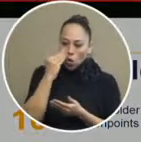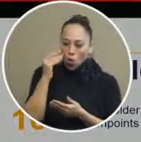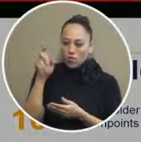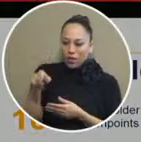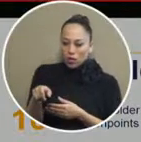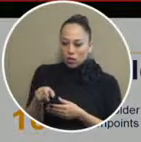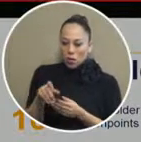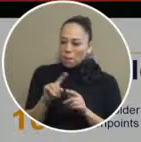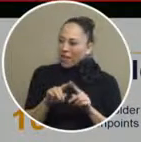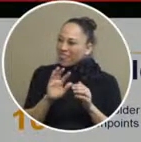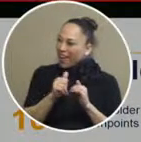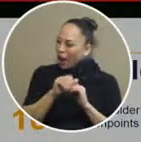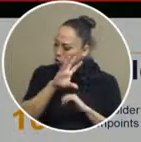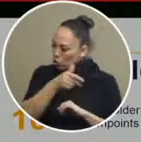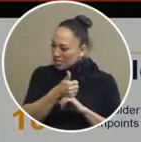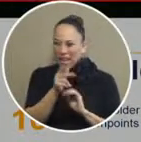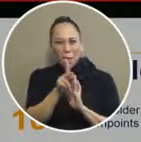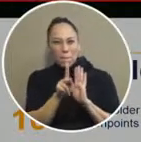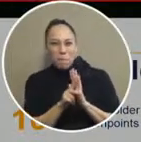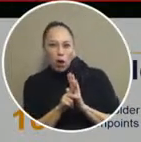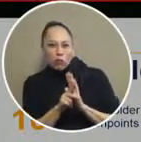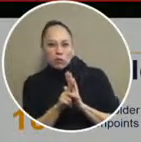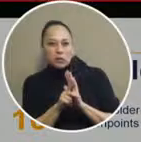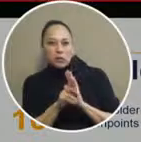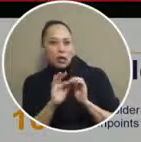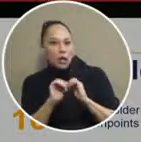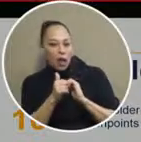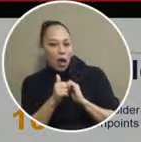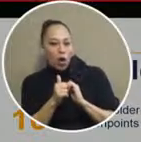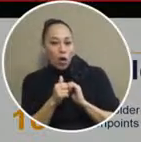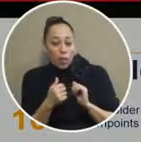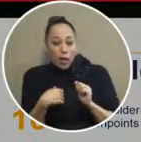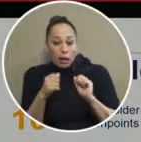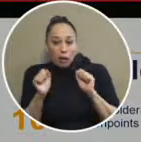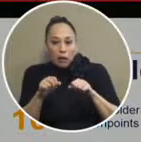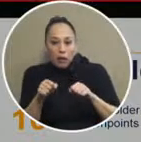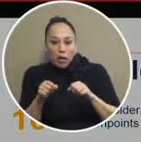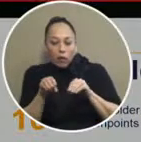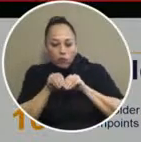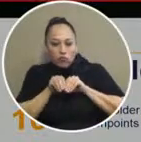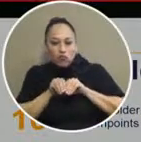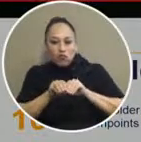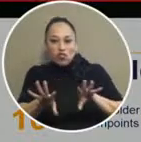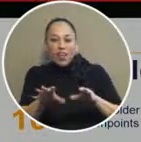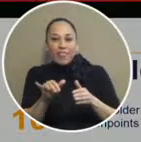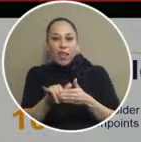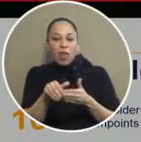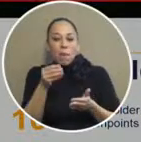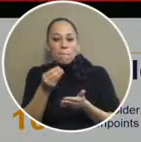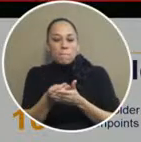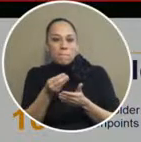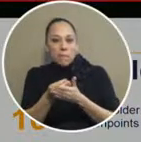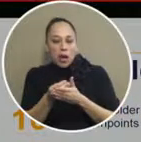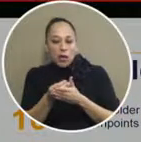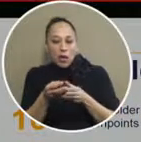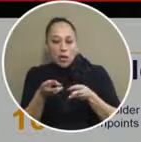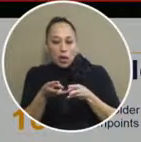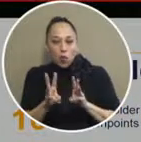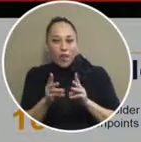how do we build a policy framework that makes it feasible to deploy these dollars in a way that is